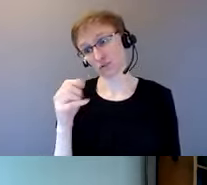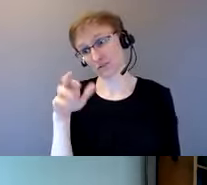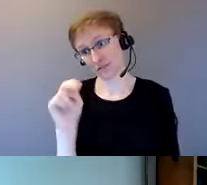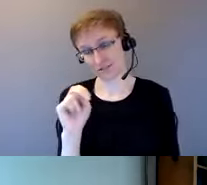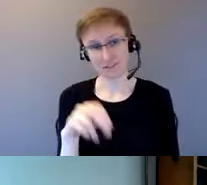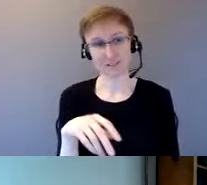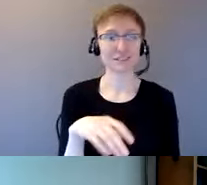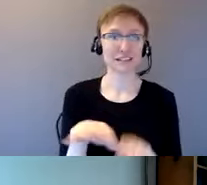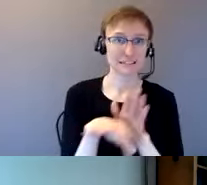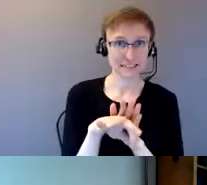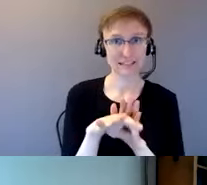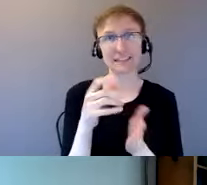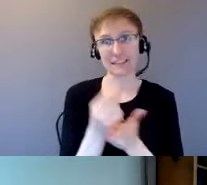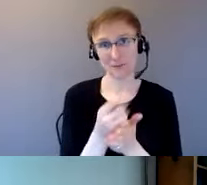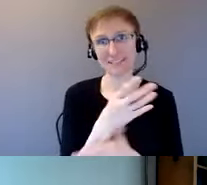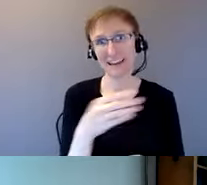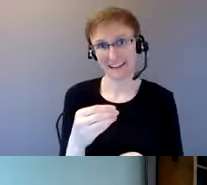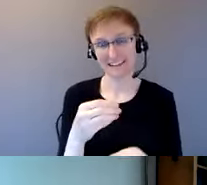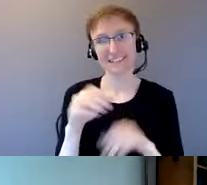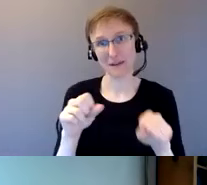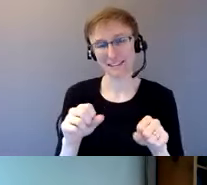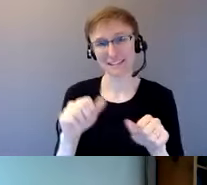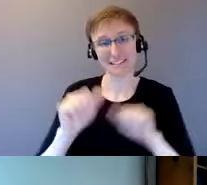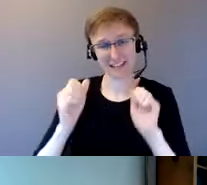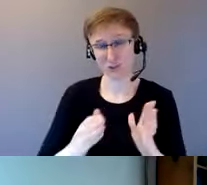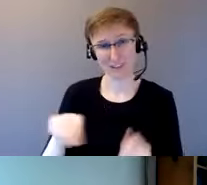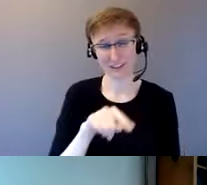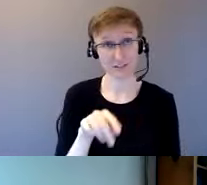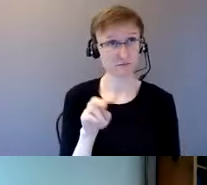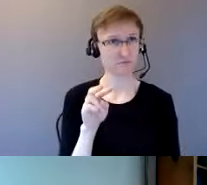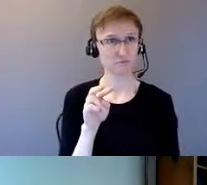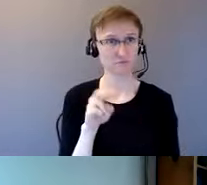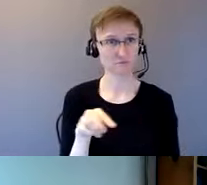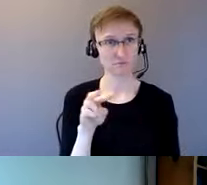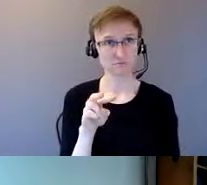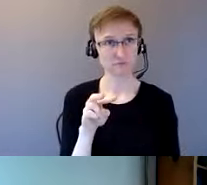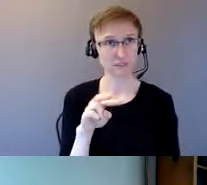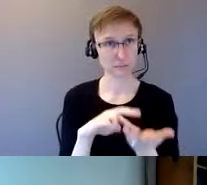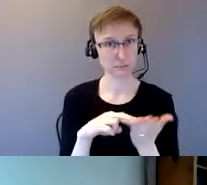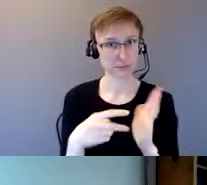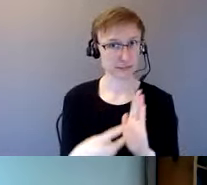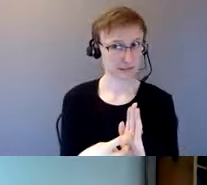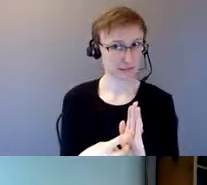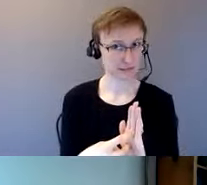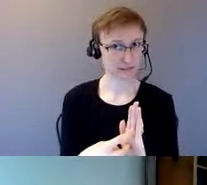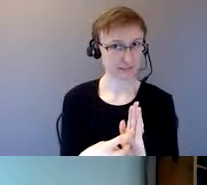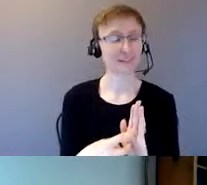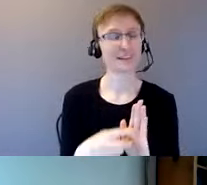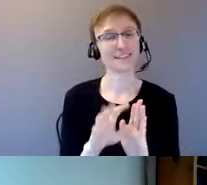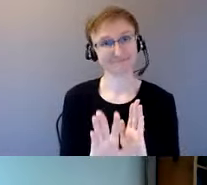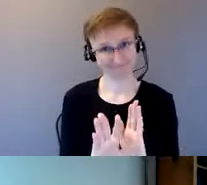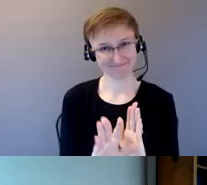my job as a designated capacity assessor is to determine whether someone is